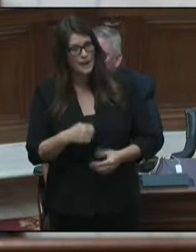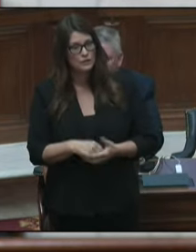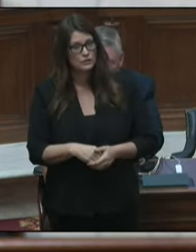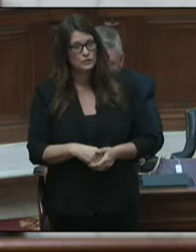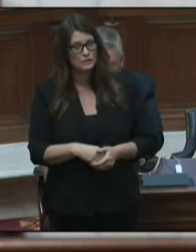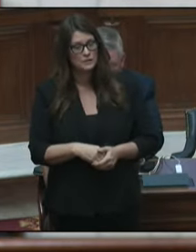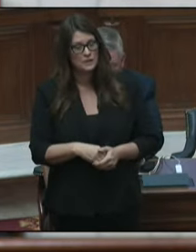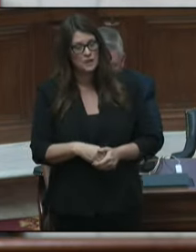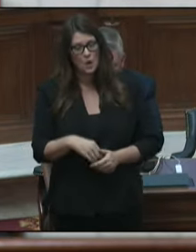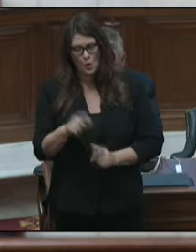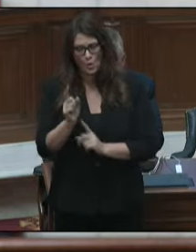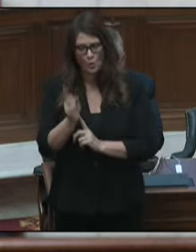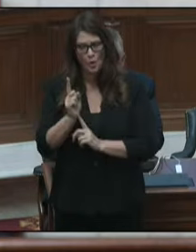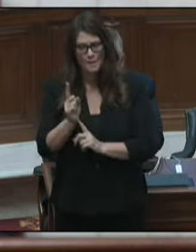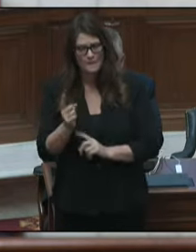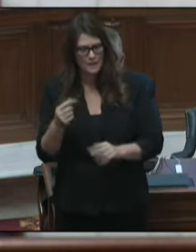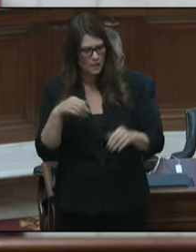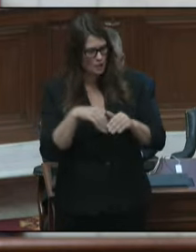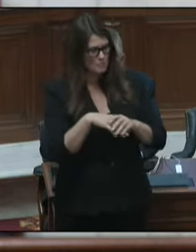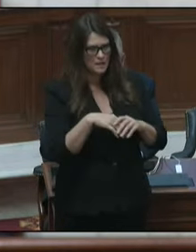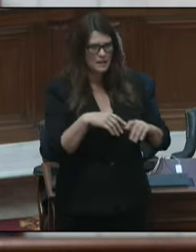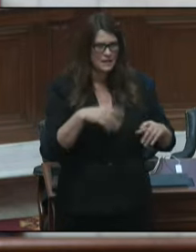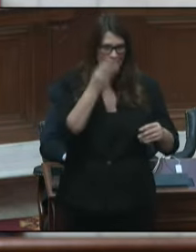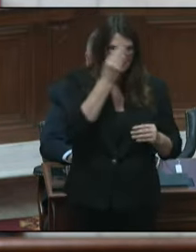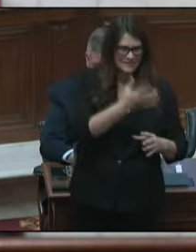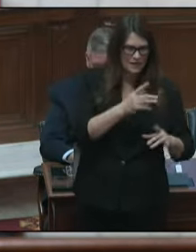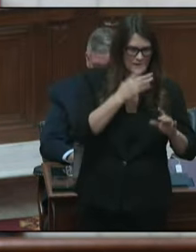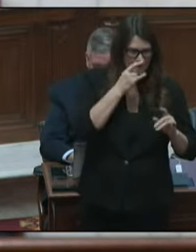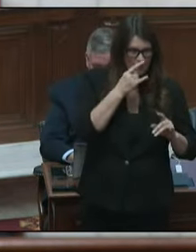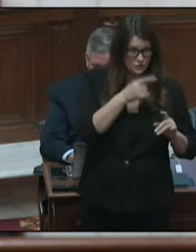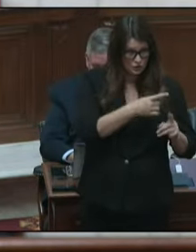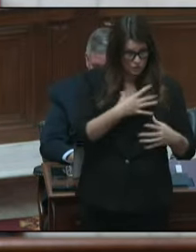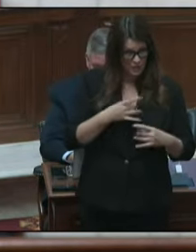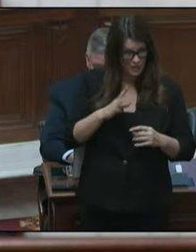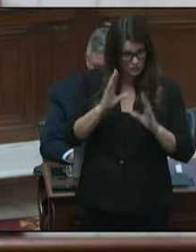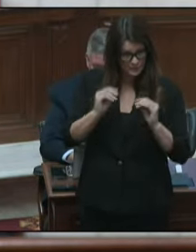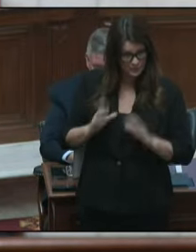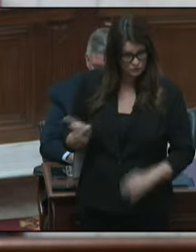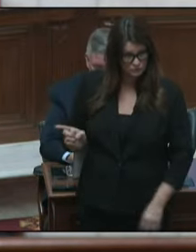leave her out in the hall just a second. Go back in and say to the kids, what do y'all think of Miss Lily?